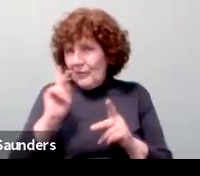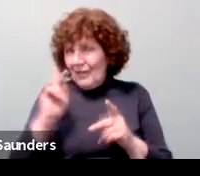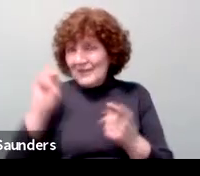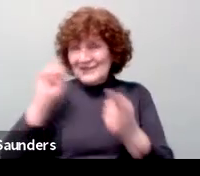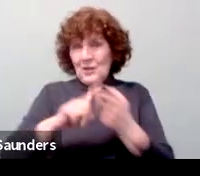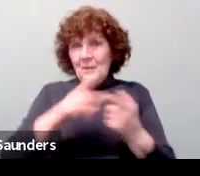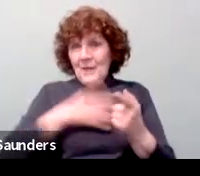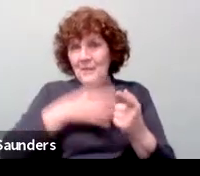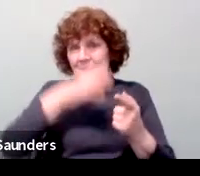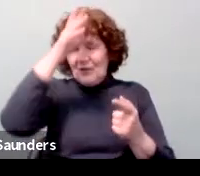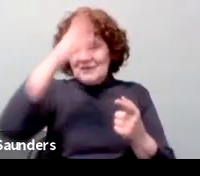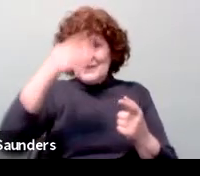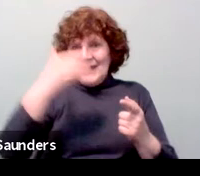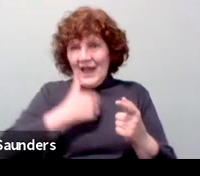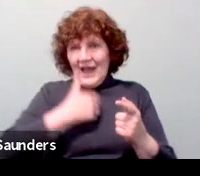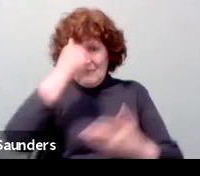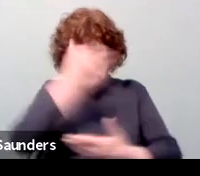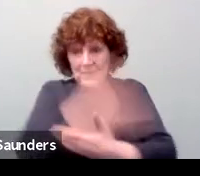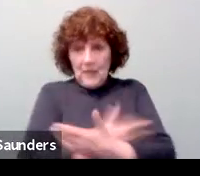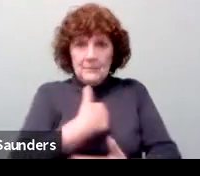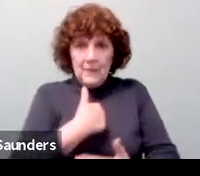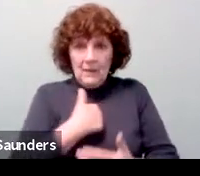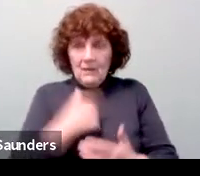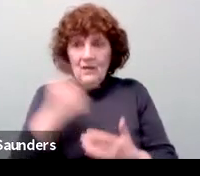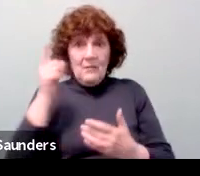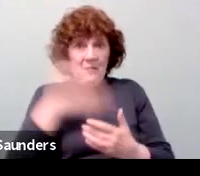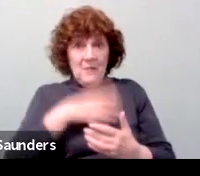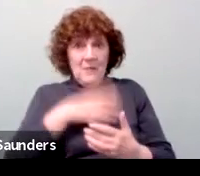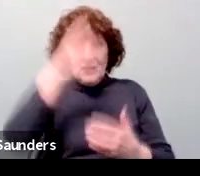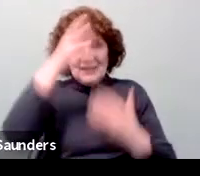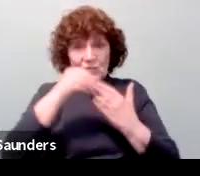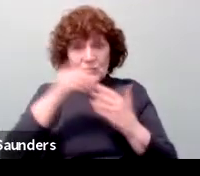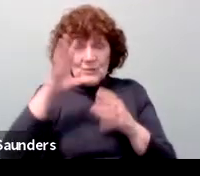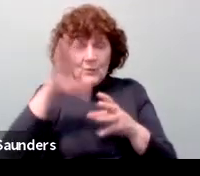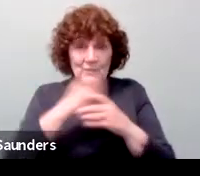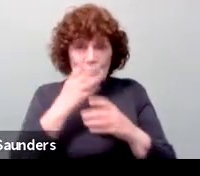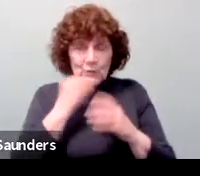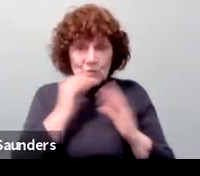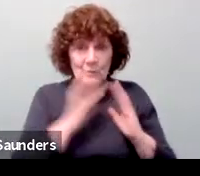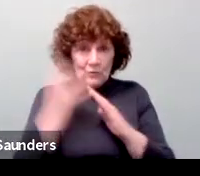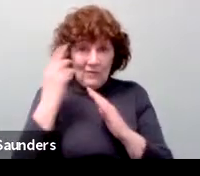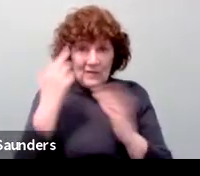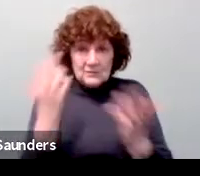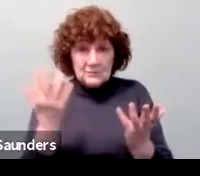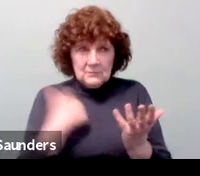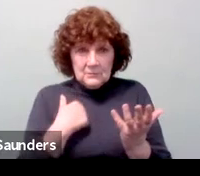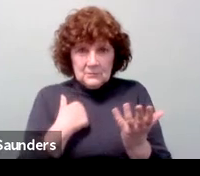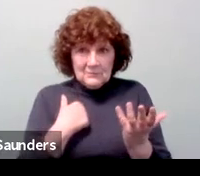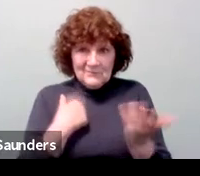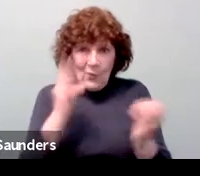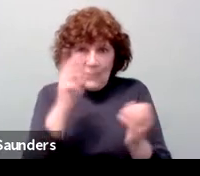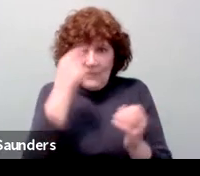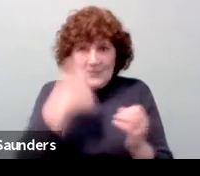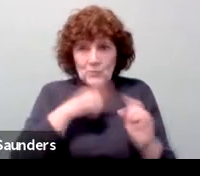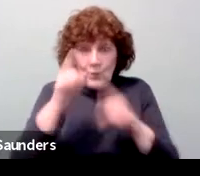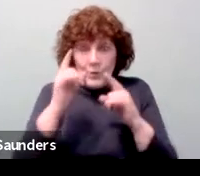were leaders in that community, that there wasn't a way for their kid to go to camp. I was a youth group officer and